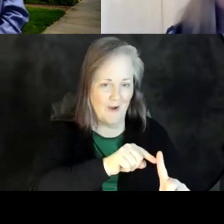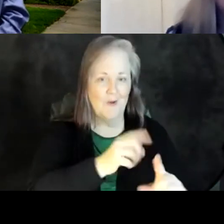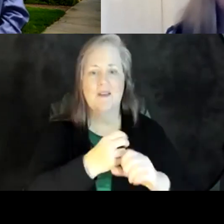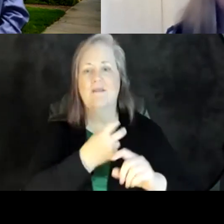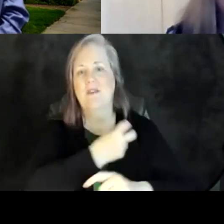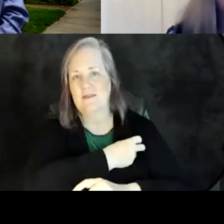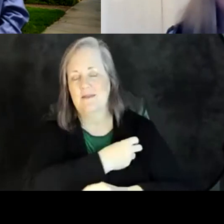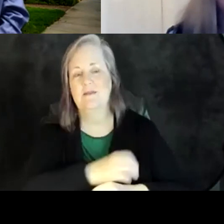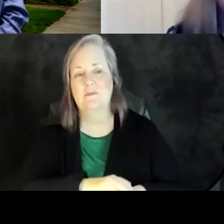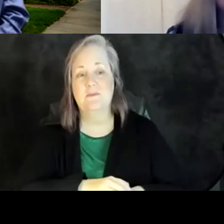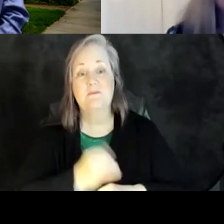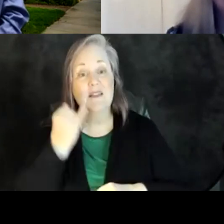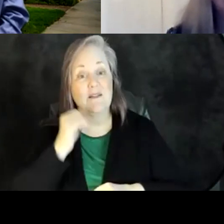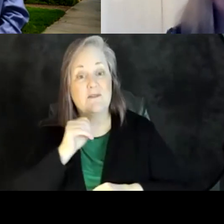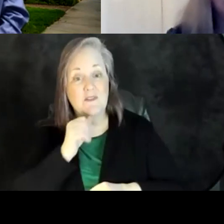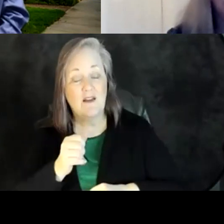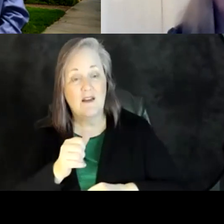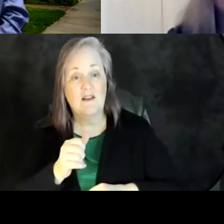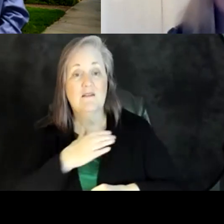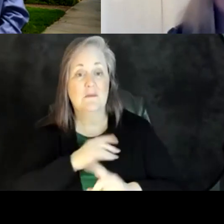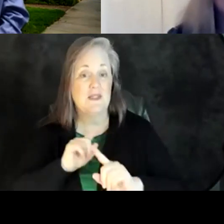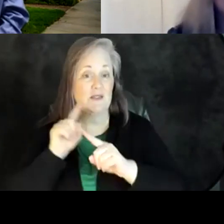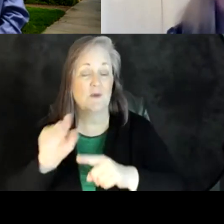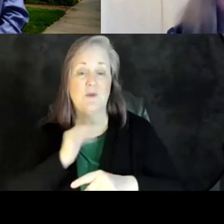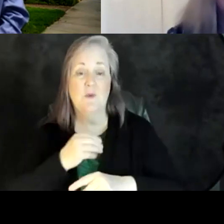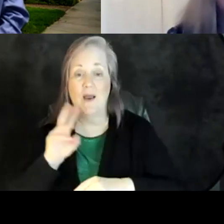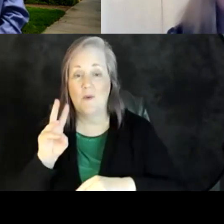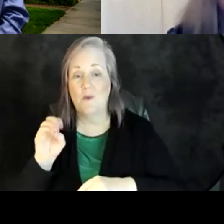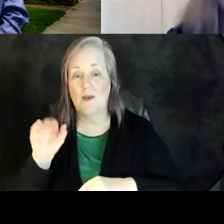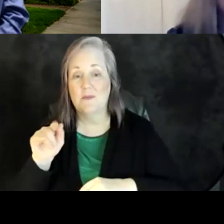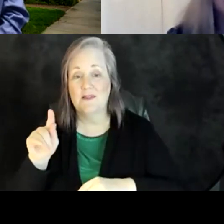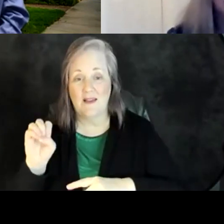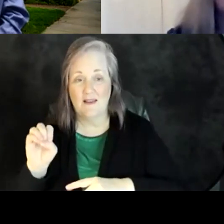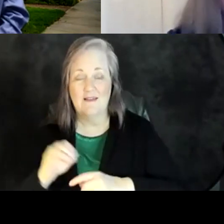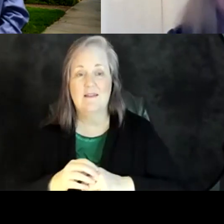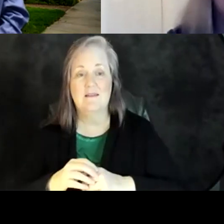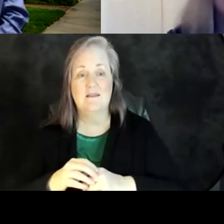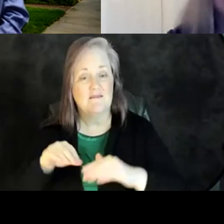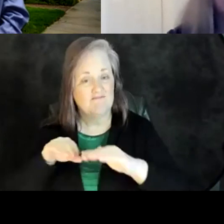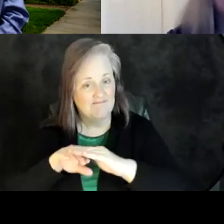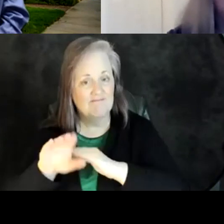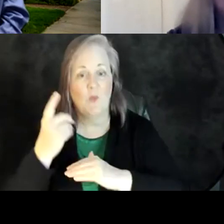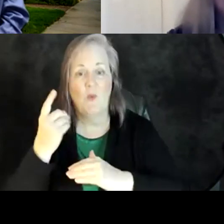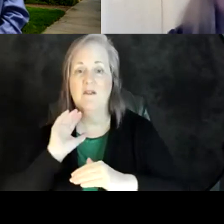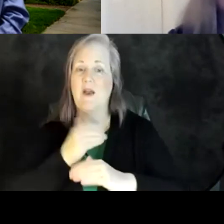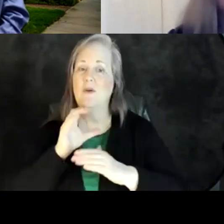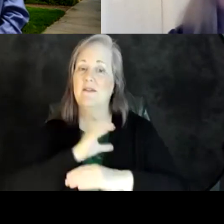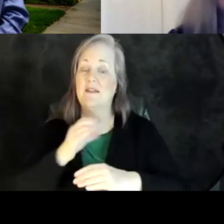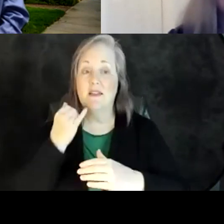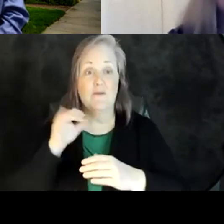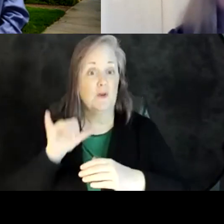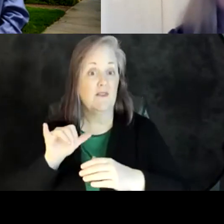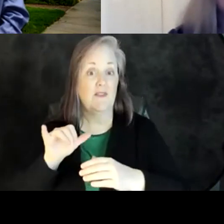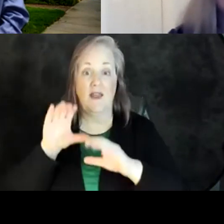And if not, then I would say, please go to our website and get into one of our clinics if you fall within the